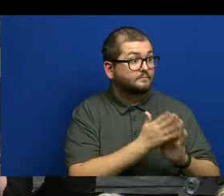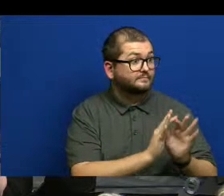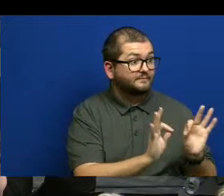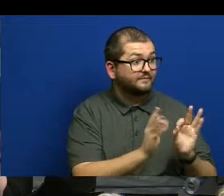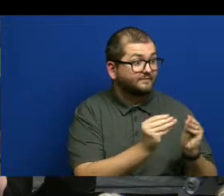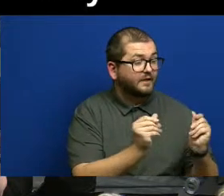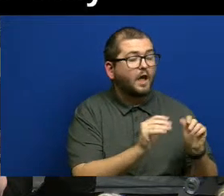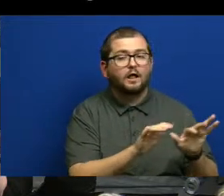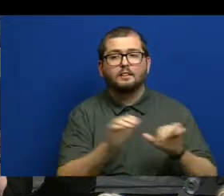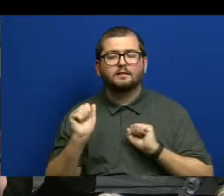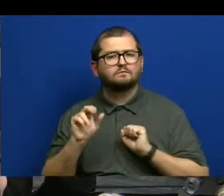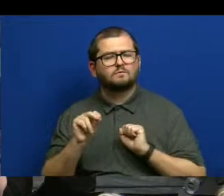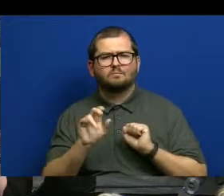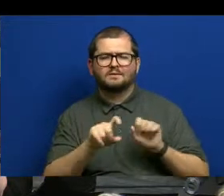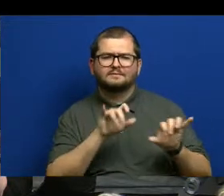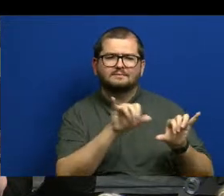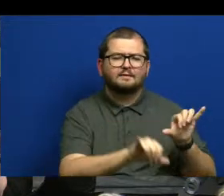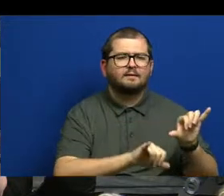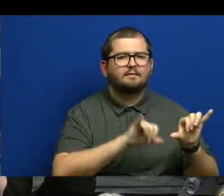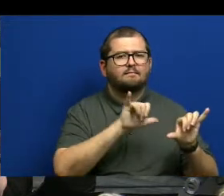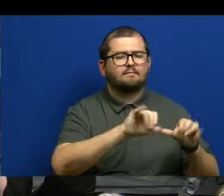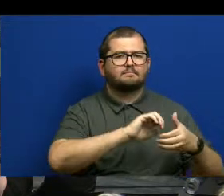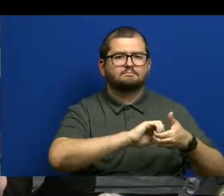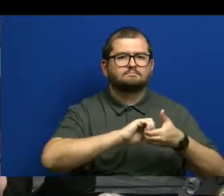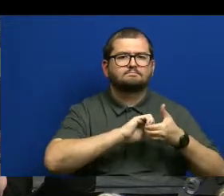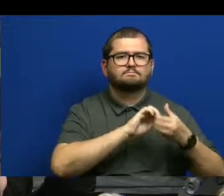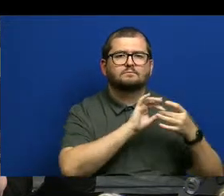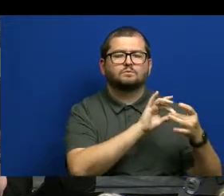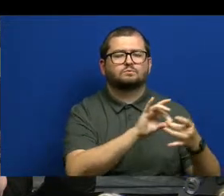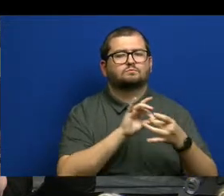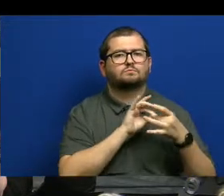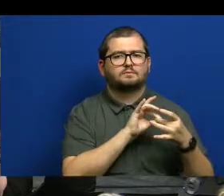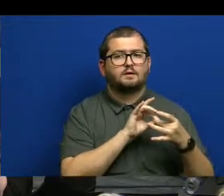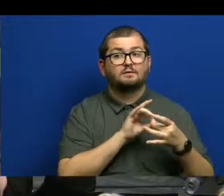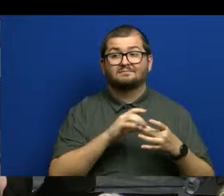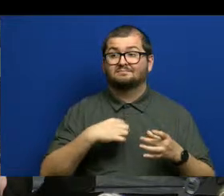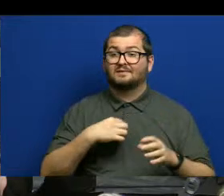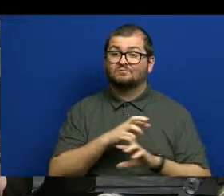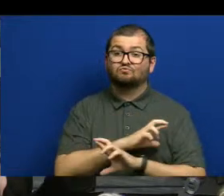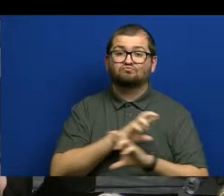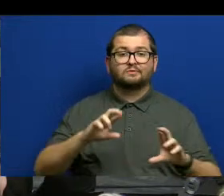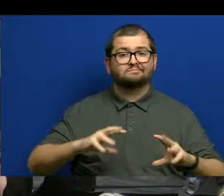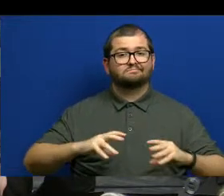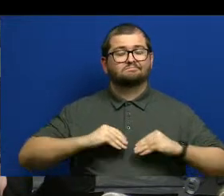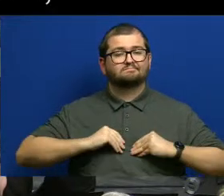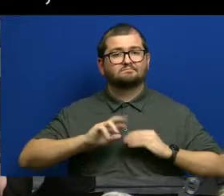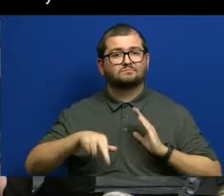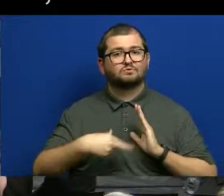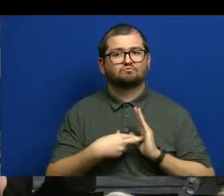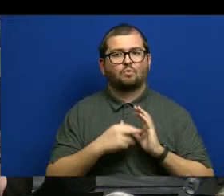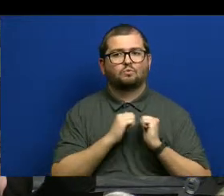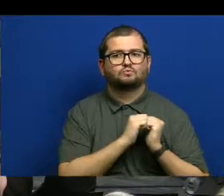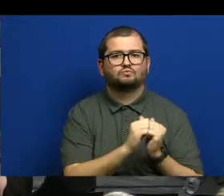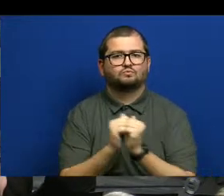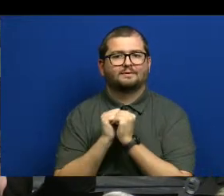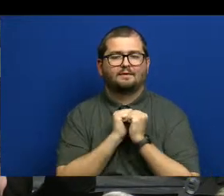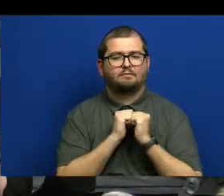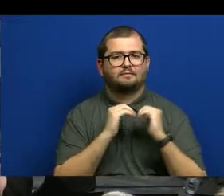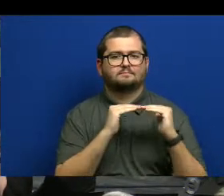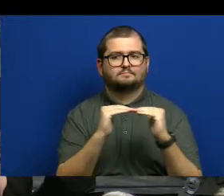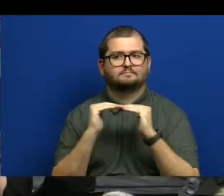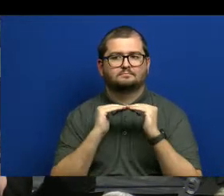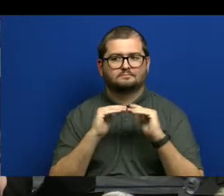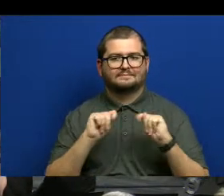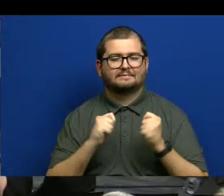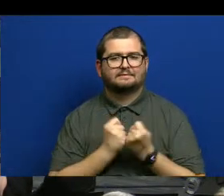be united. And I am ready to take that role on with you, alongside you now as a team. All